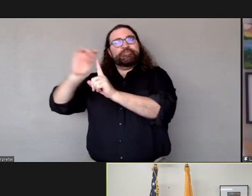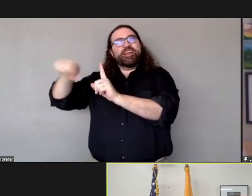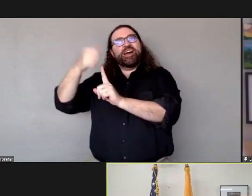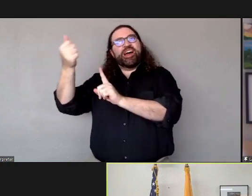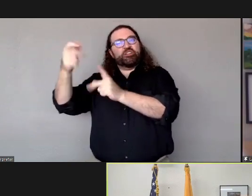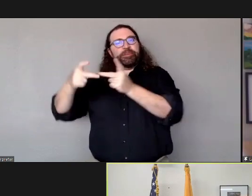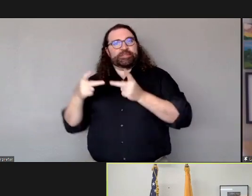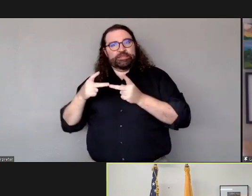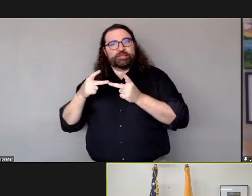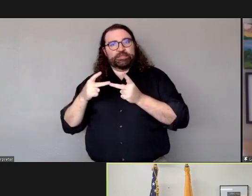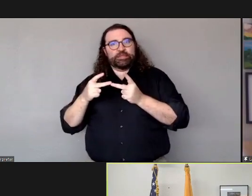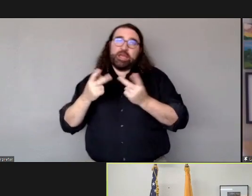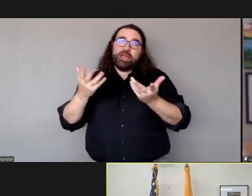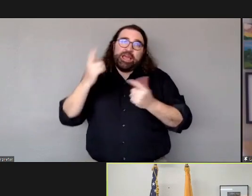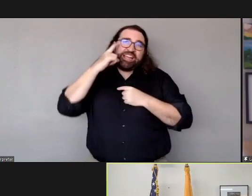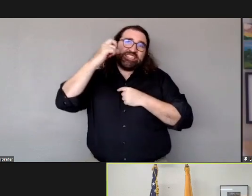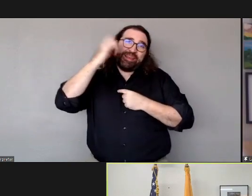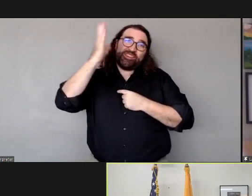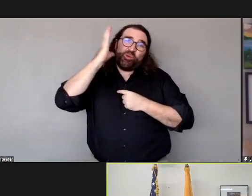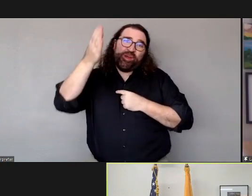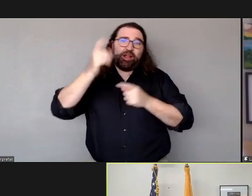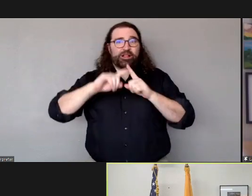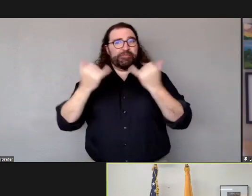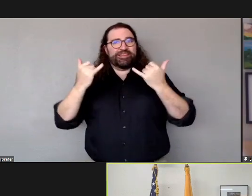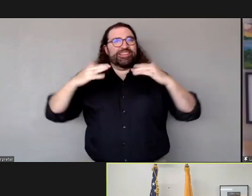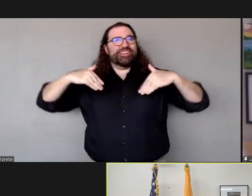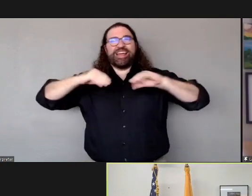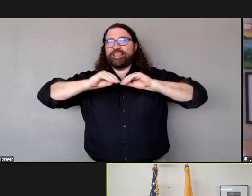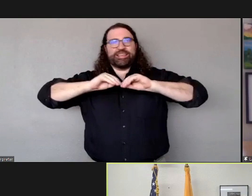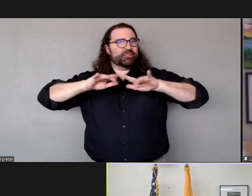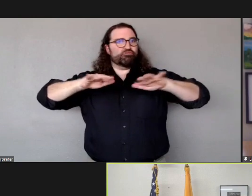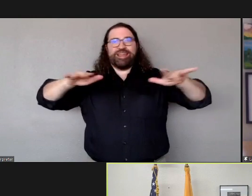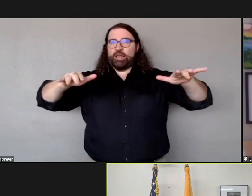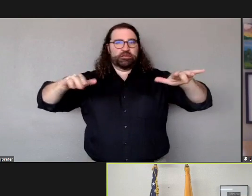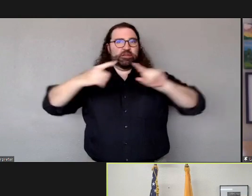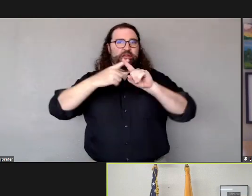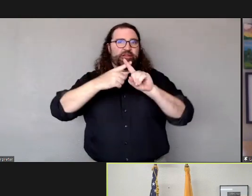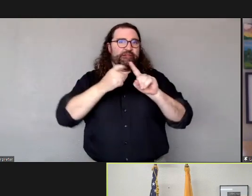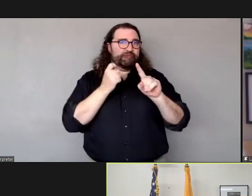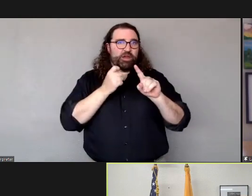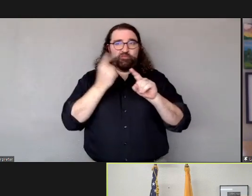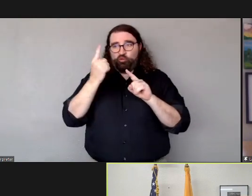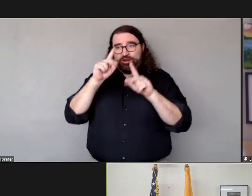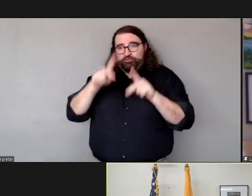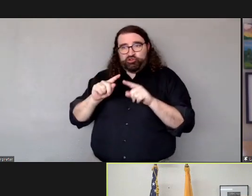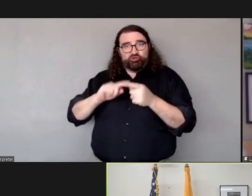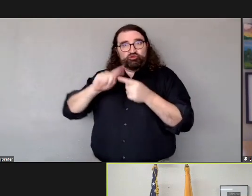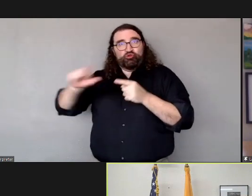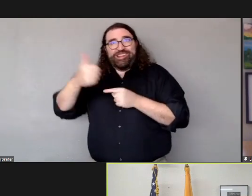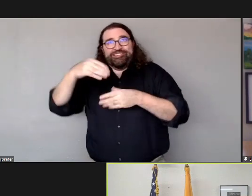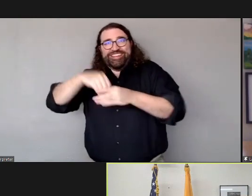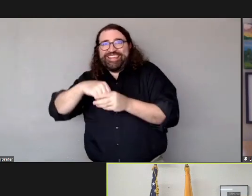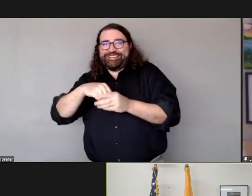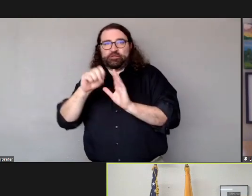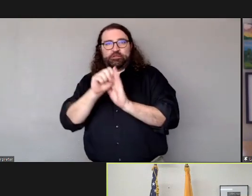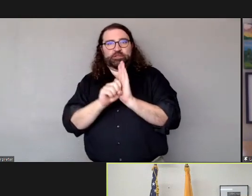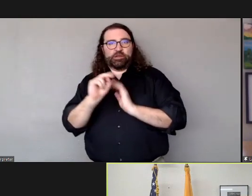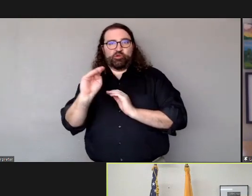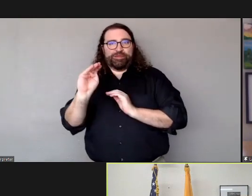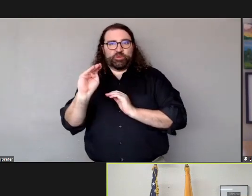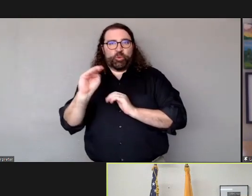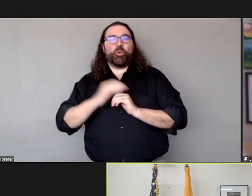thus far, we're not even at the point where the disease is actually spreading from one person to another within the state that we